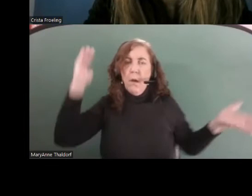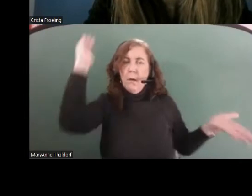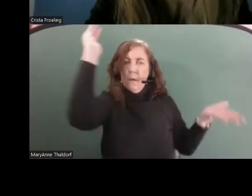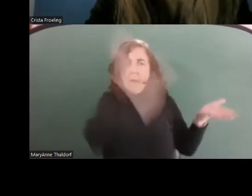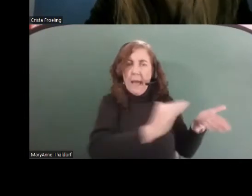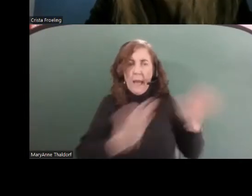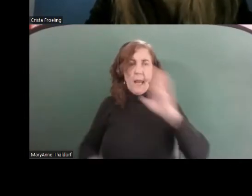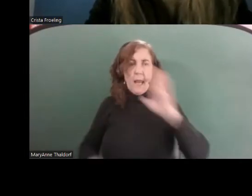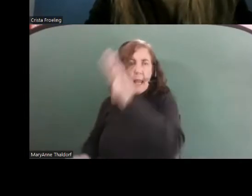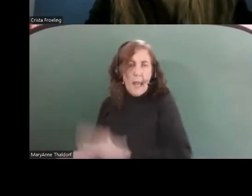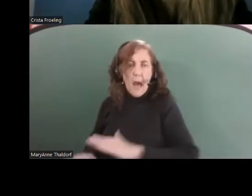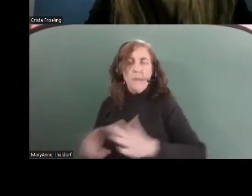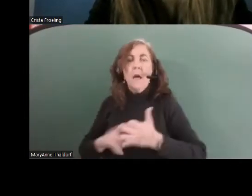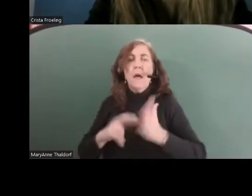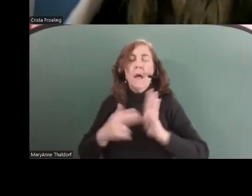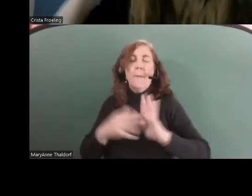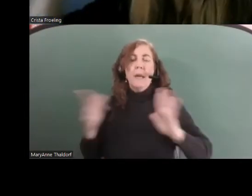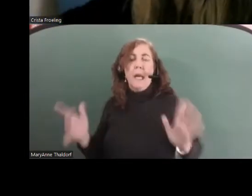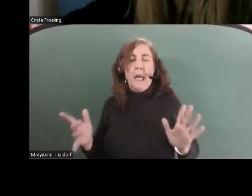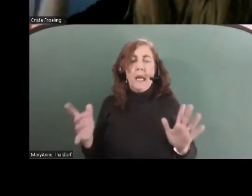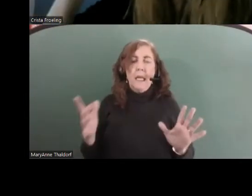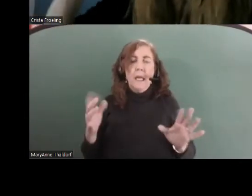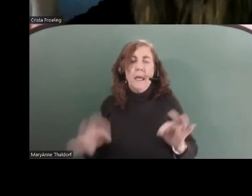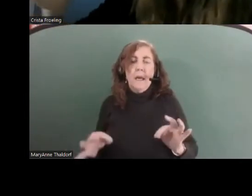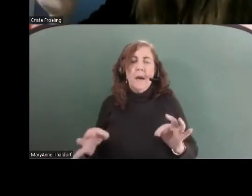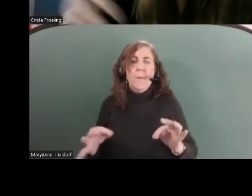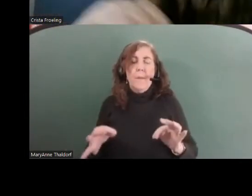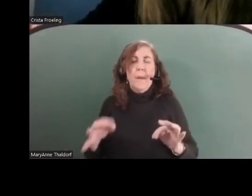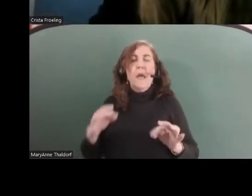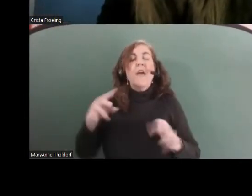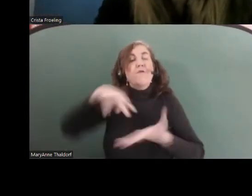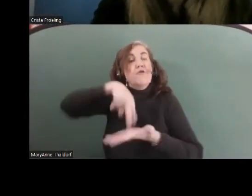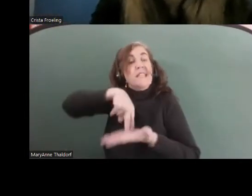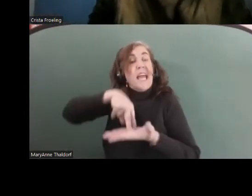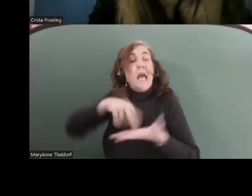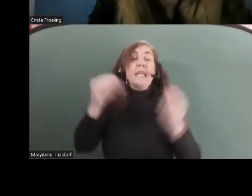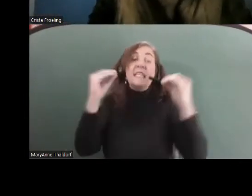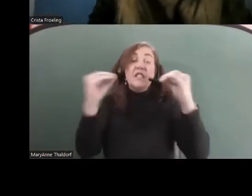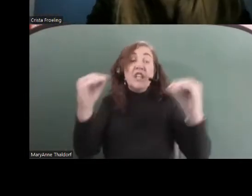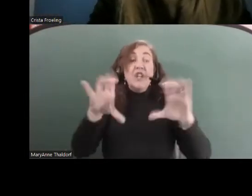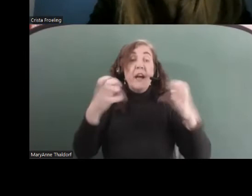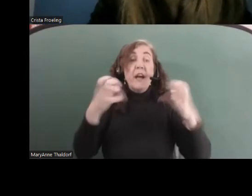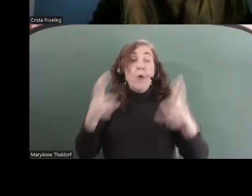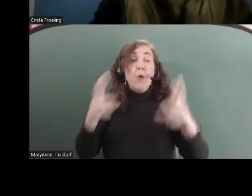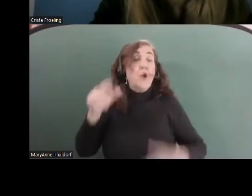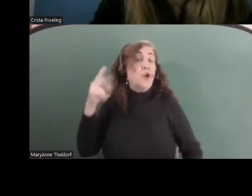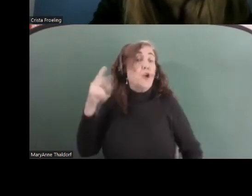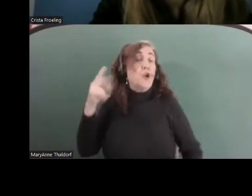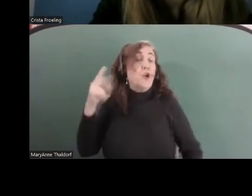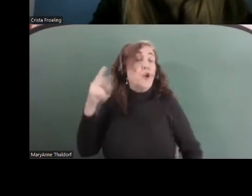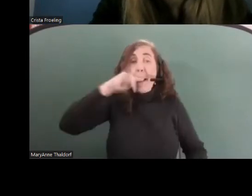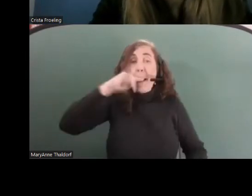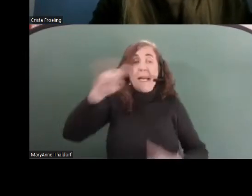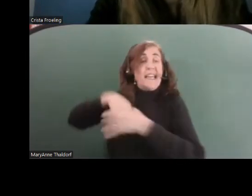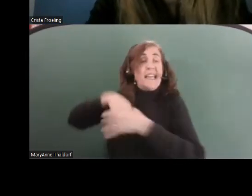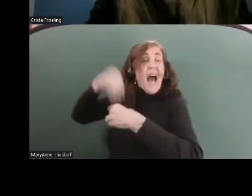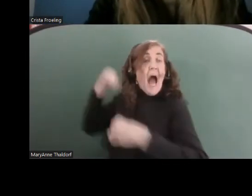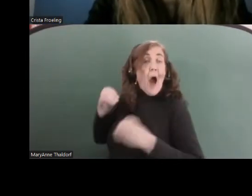That means you stand in the classroom and you can't hear kids passing in the hallway or somebody